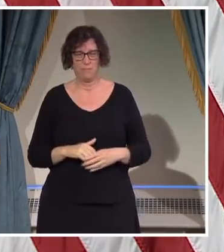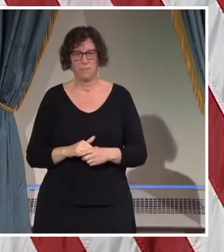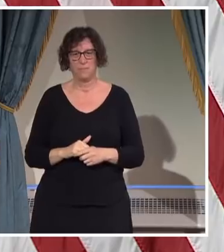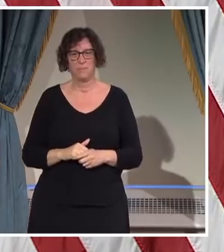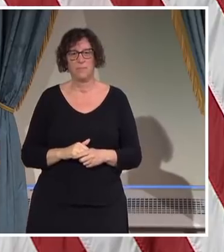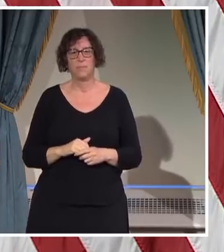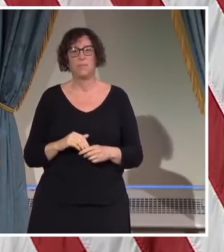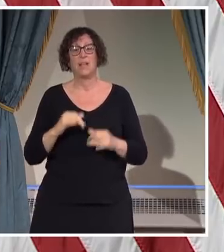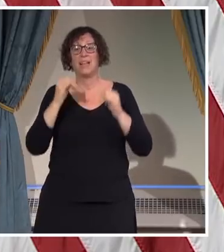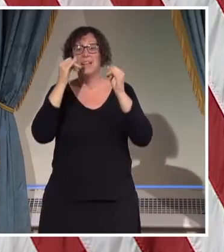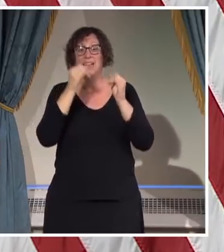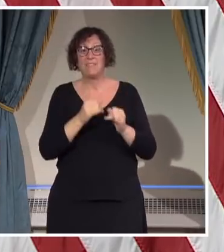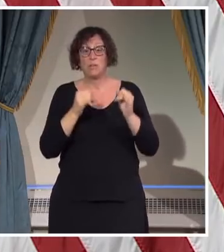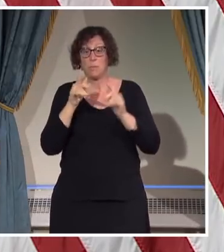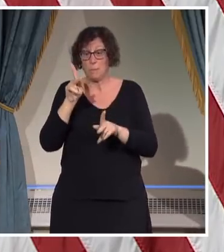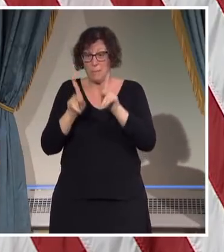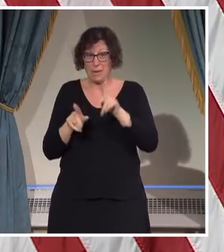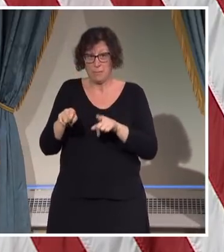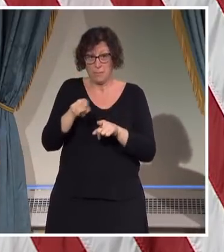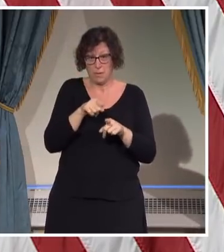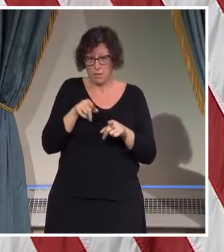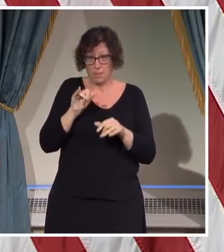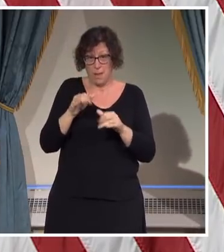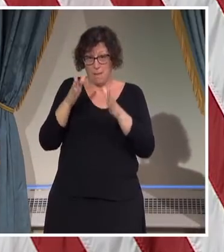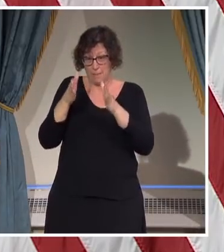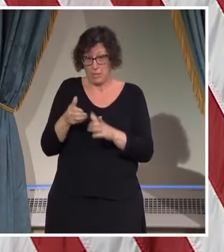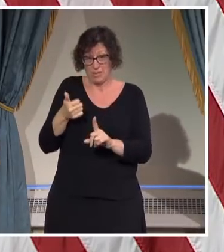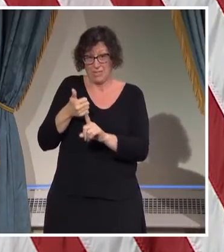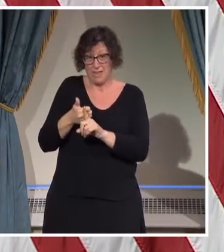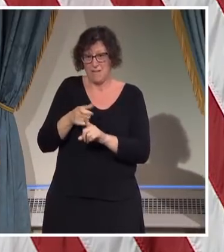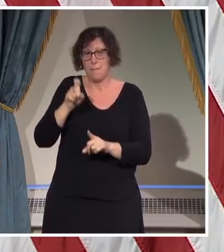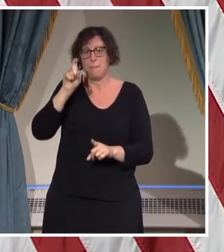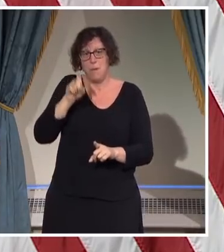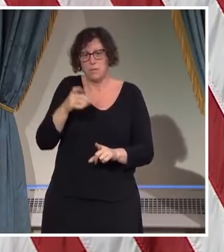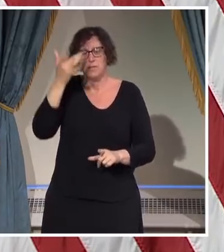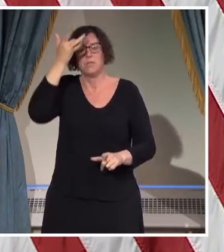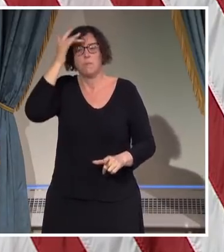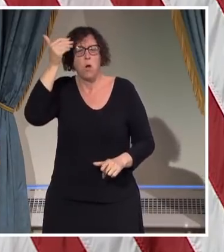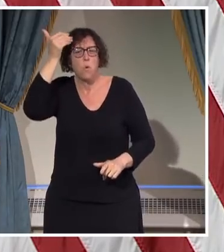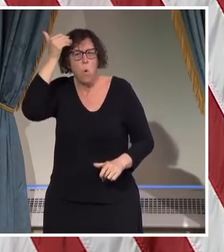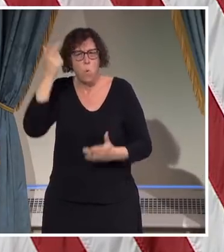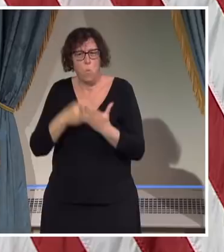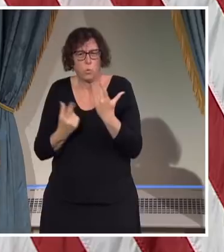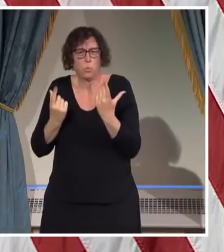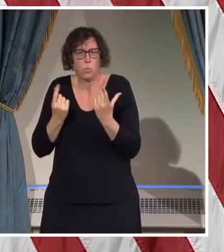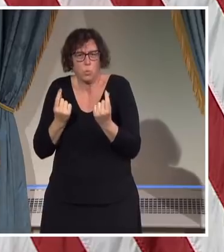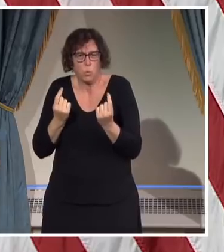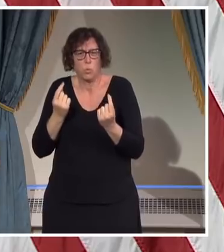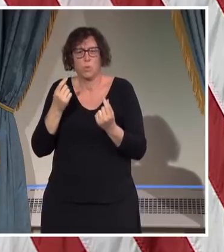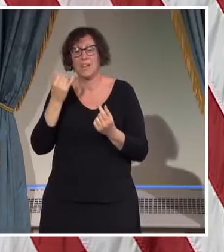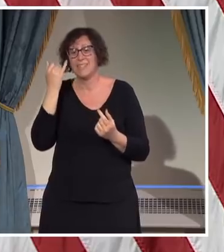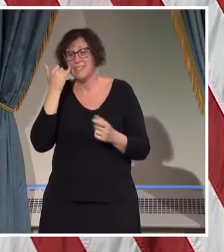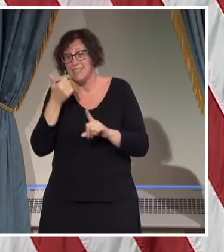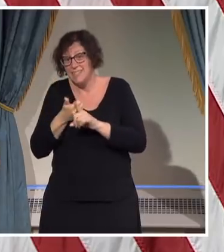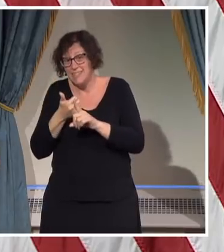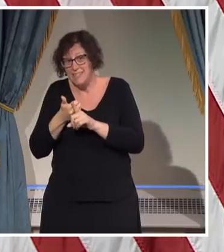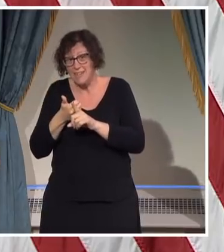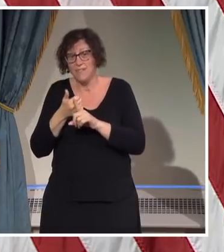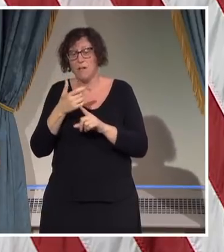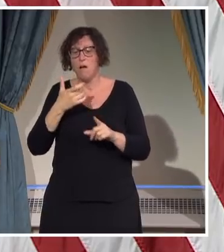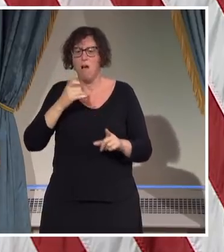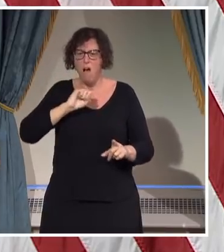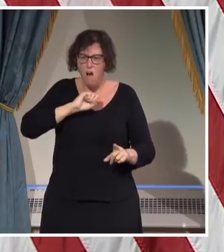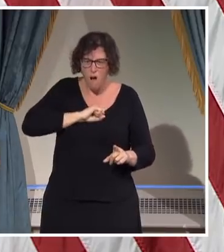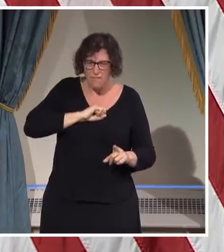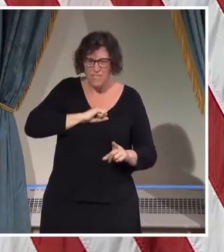isolate themselves and follow the rules we've been over so many times and, reach out only after a period of time to a doctor if they haven't